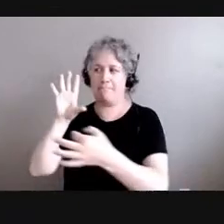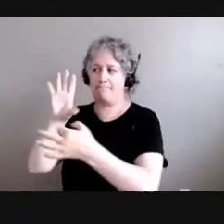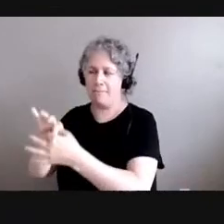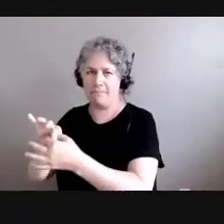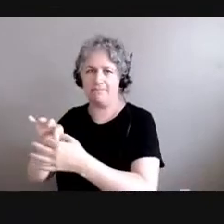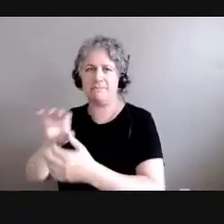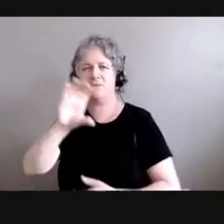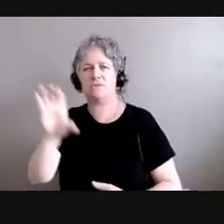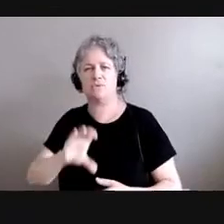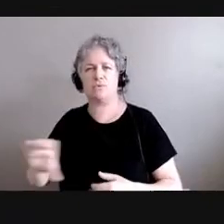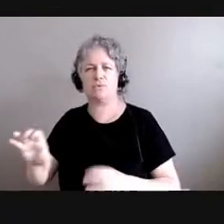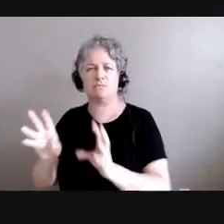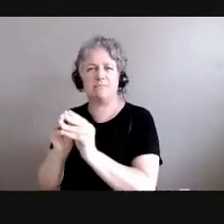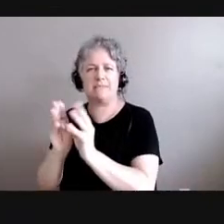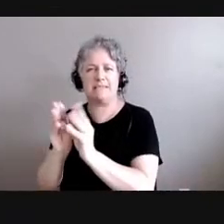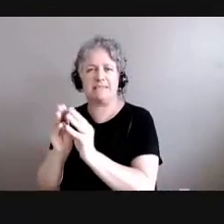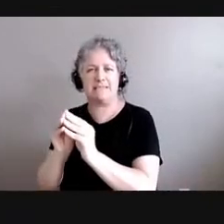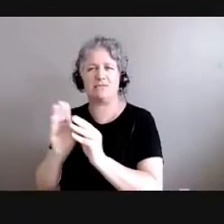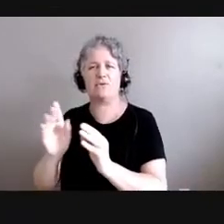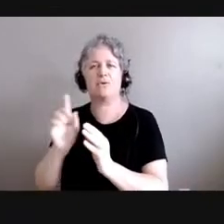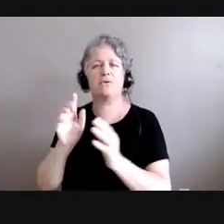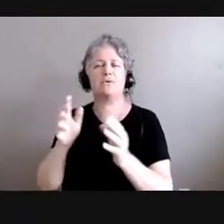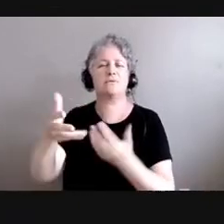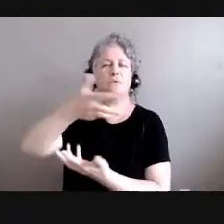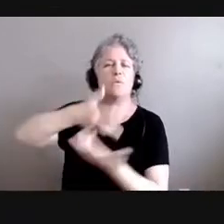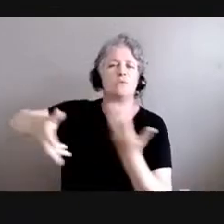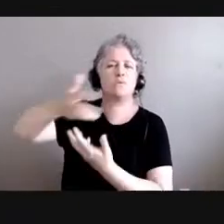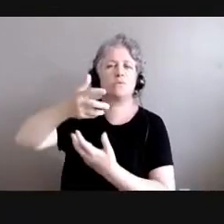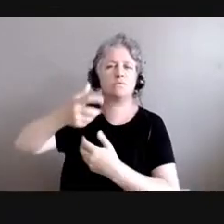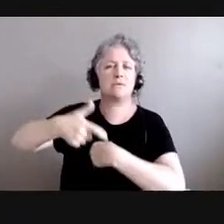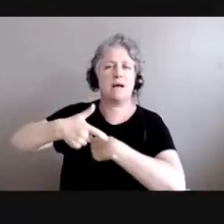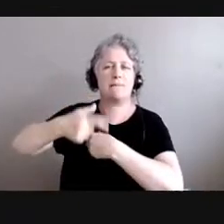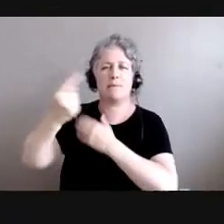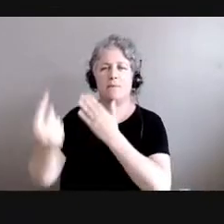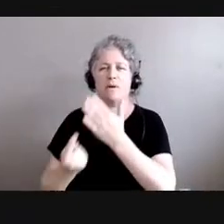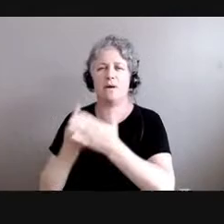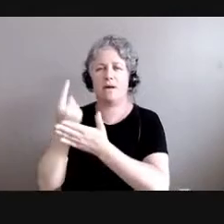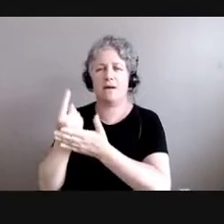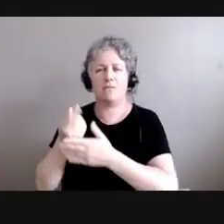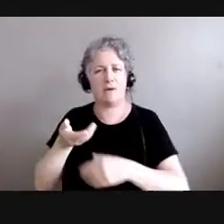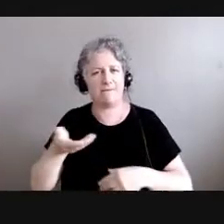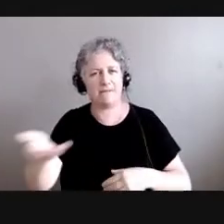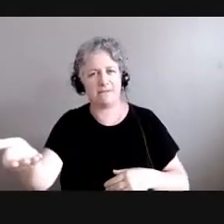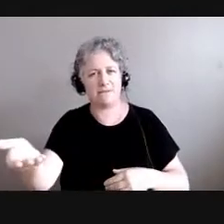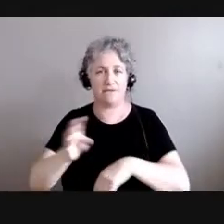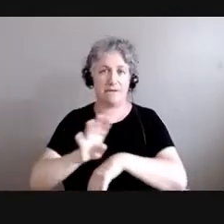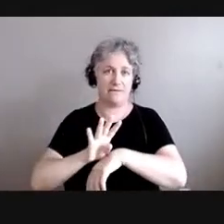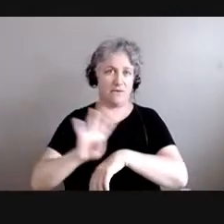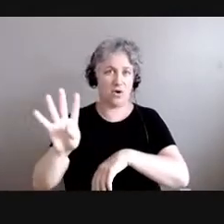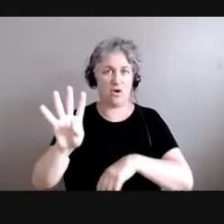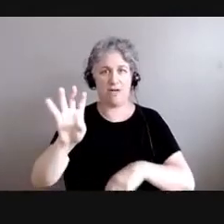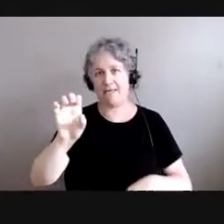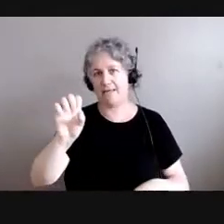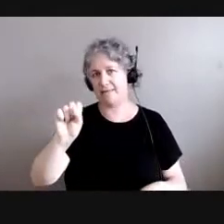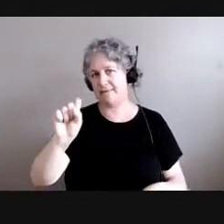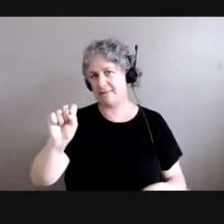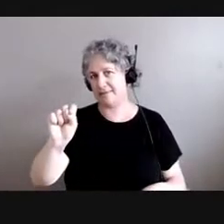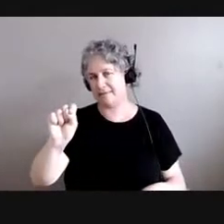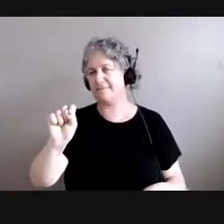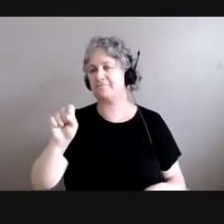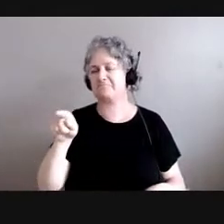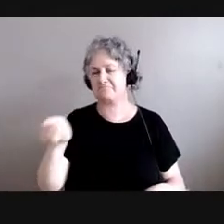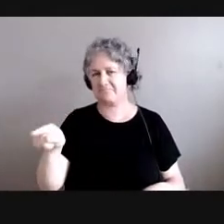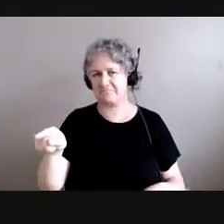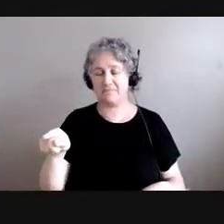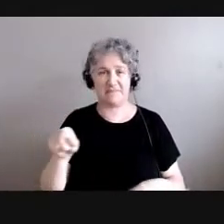meeting link that was included in your social hour invitation. That will get started at 4 p.m. Eastern Standard Time. If you